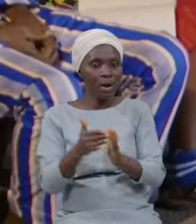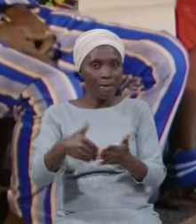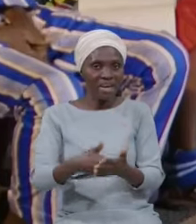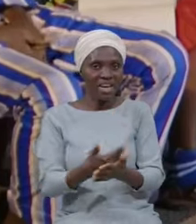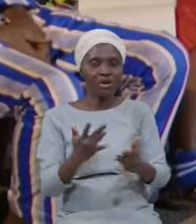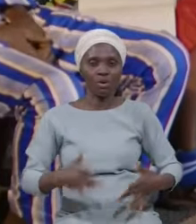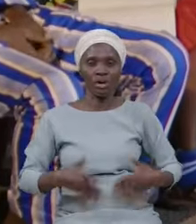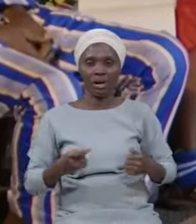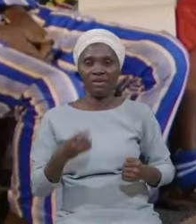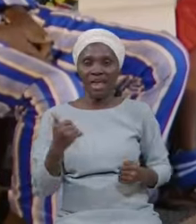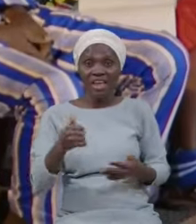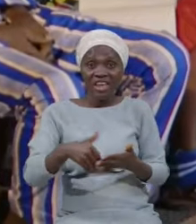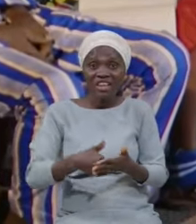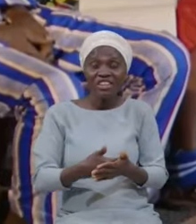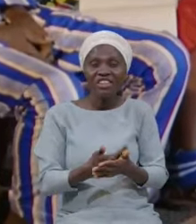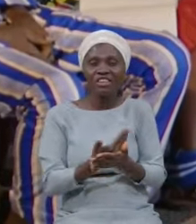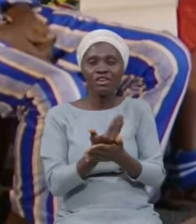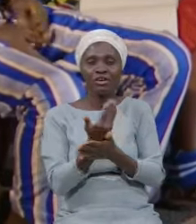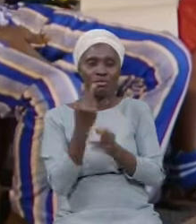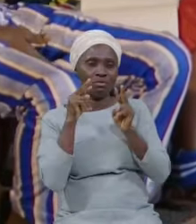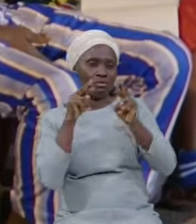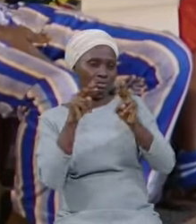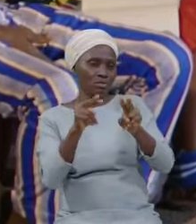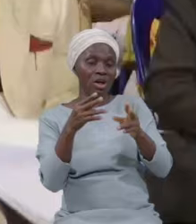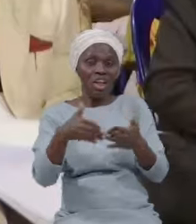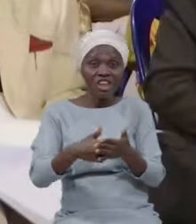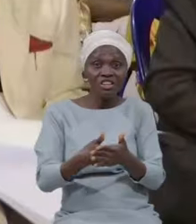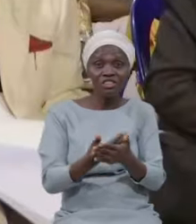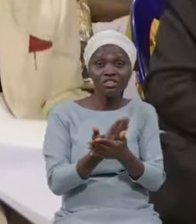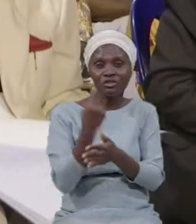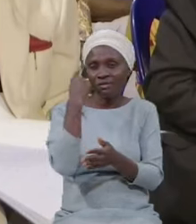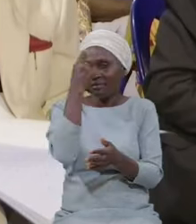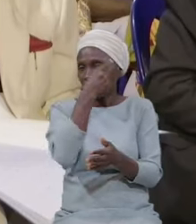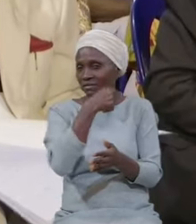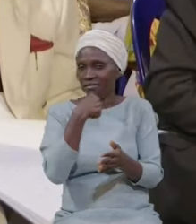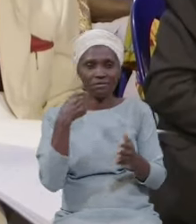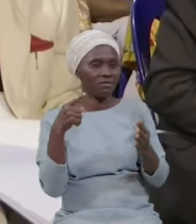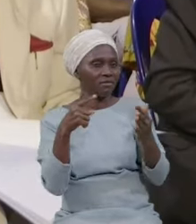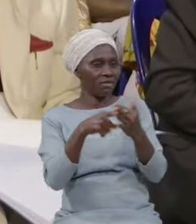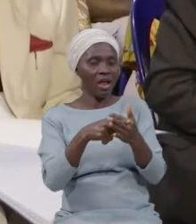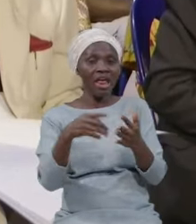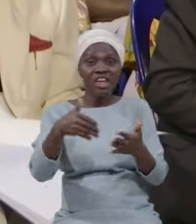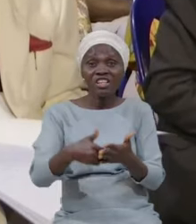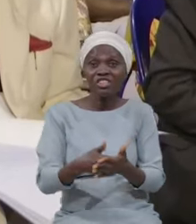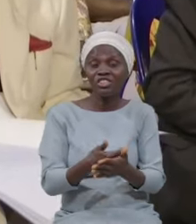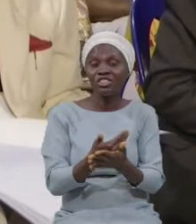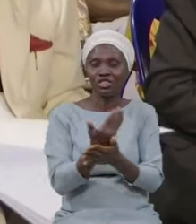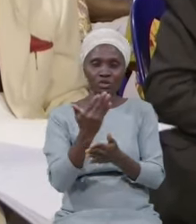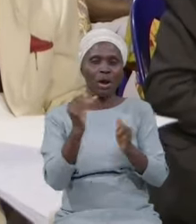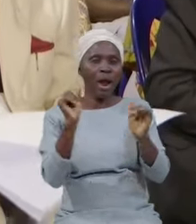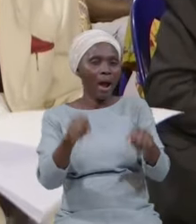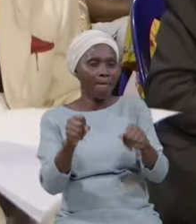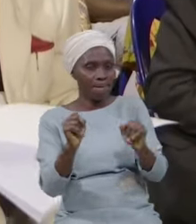outlook, a new appearance, and a new disposition, ability in your life